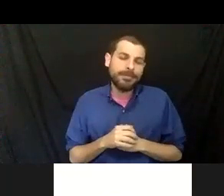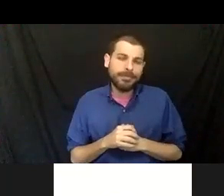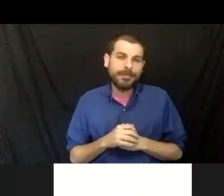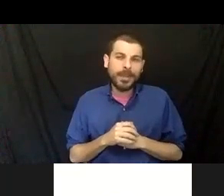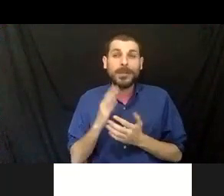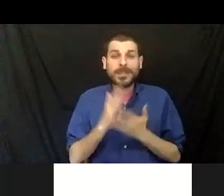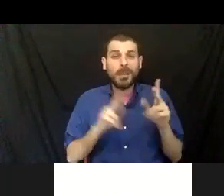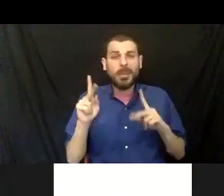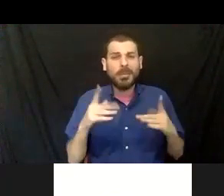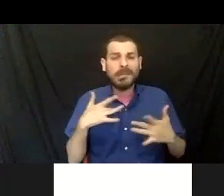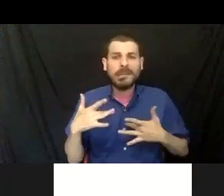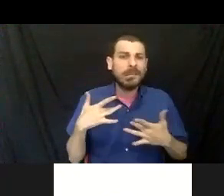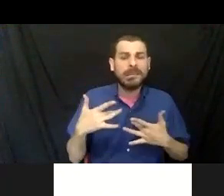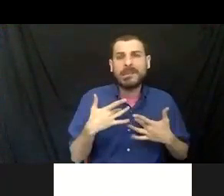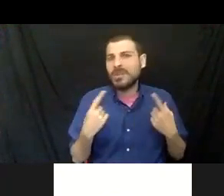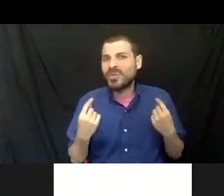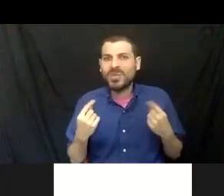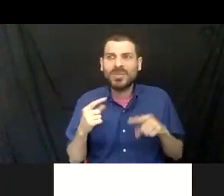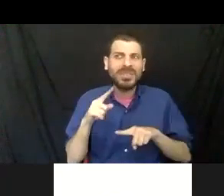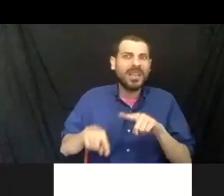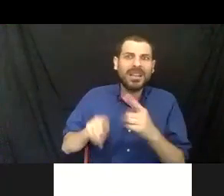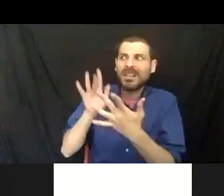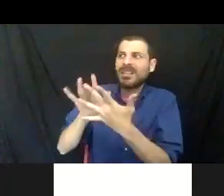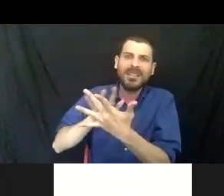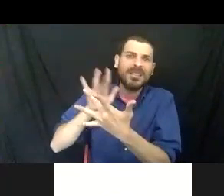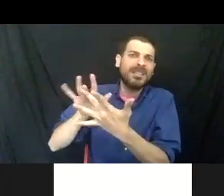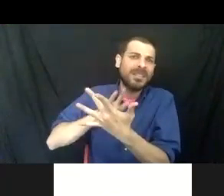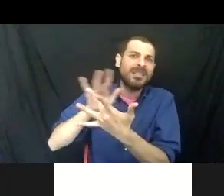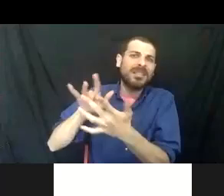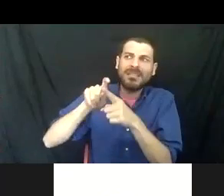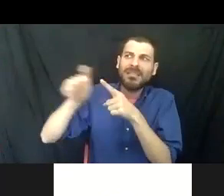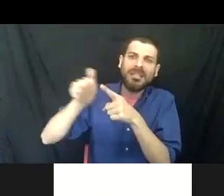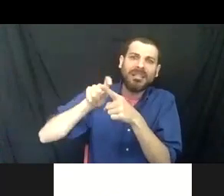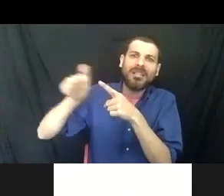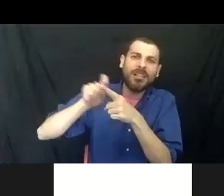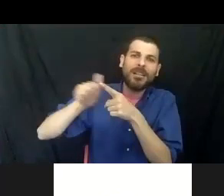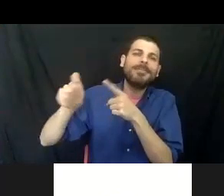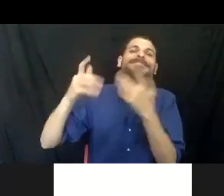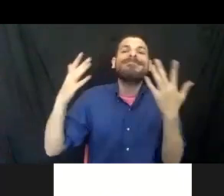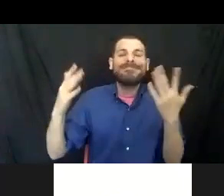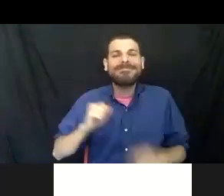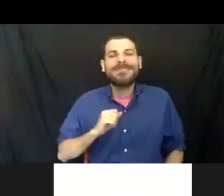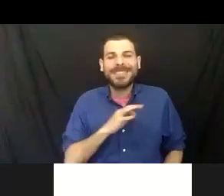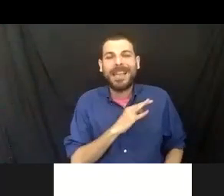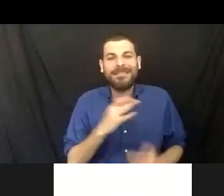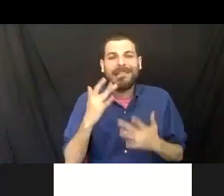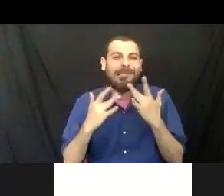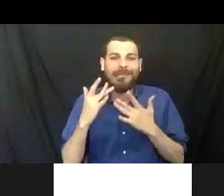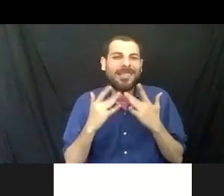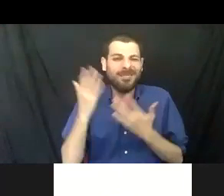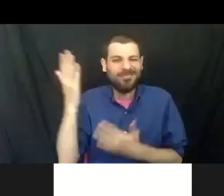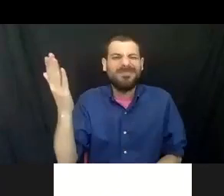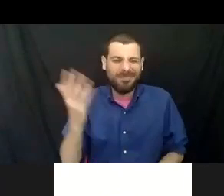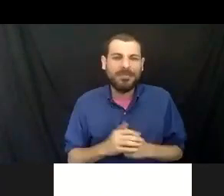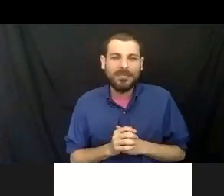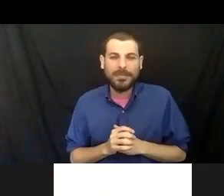in touch with people at the employment department on the phone. That's why there's a backlog in claims. So